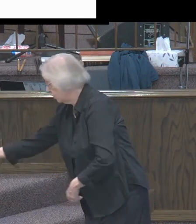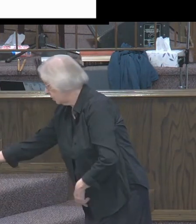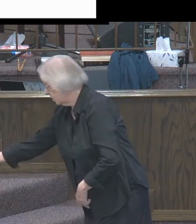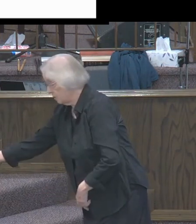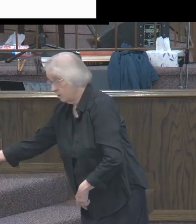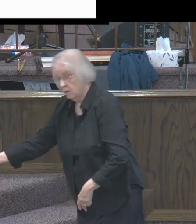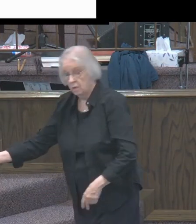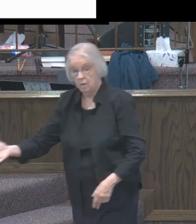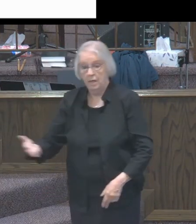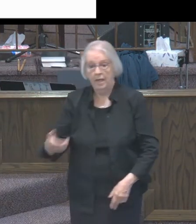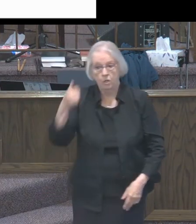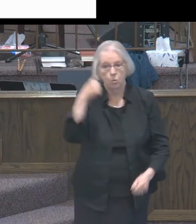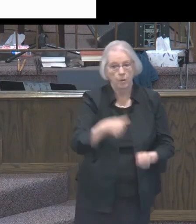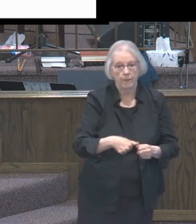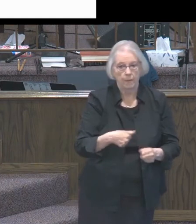are.